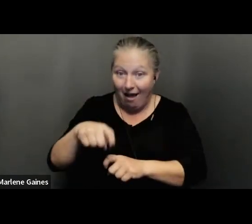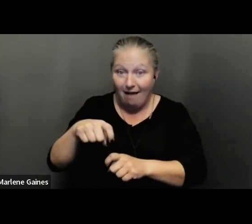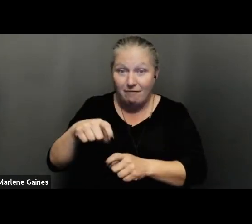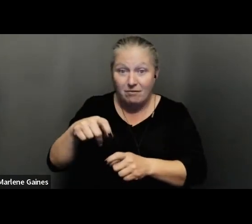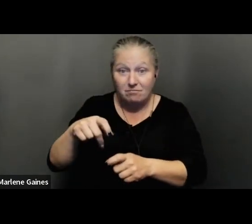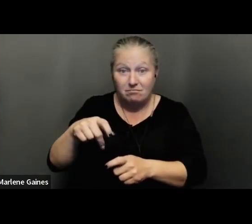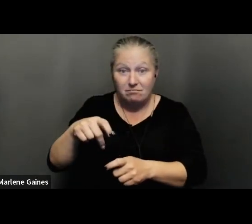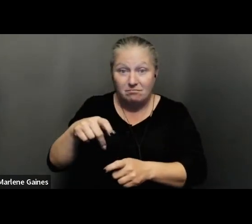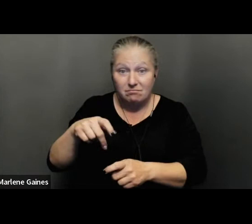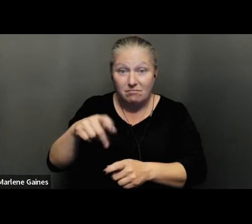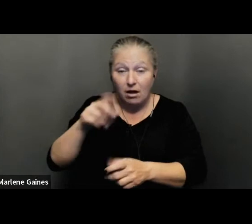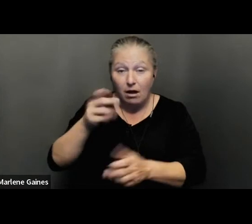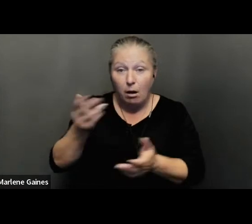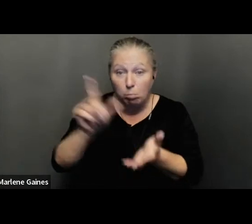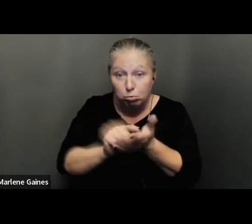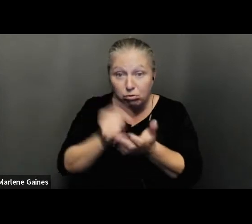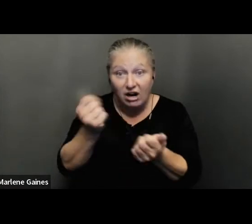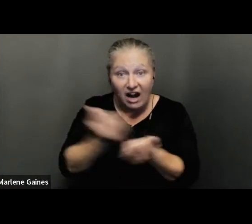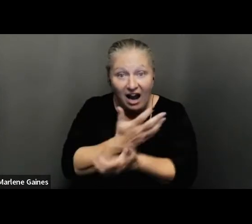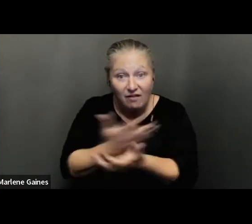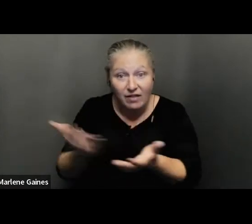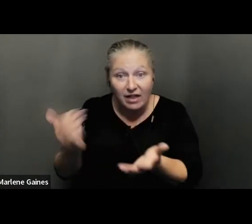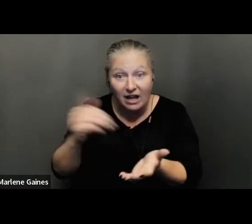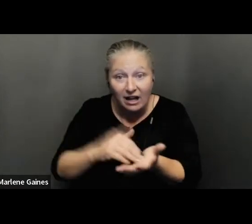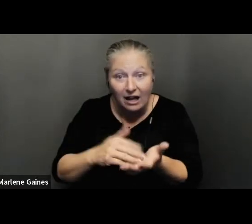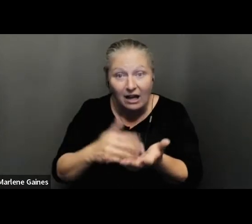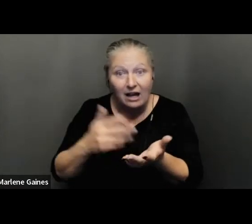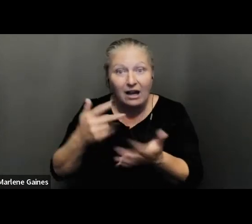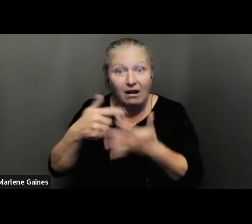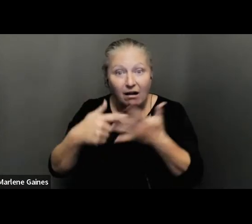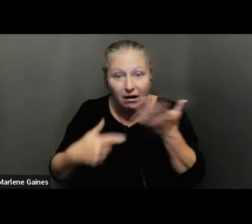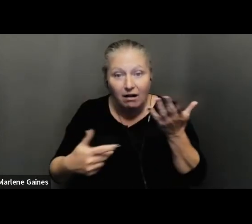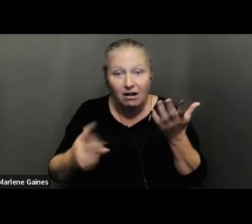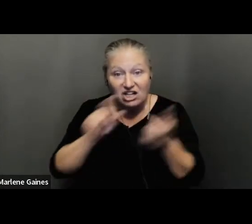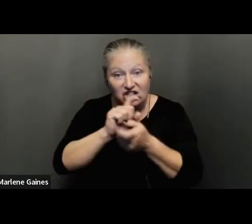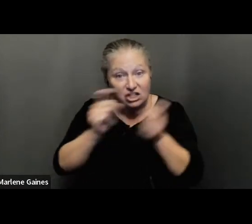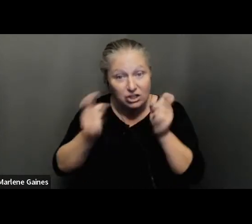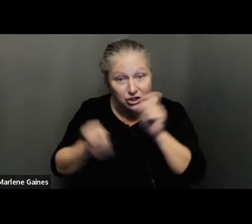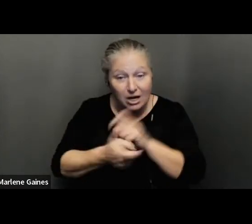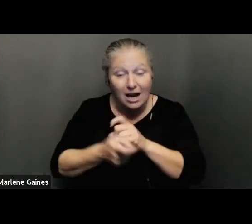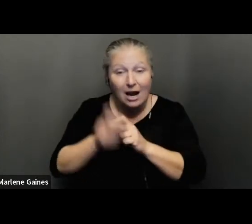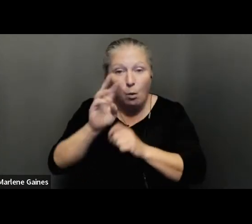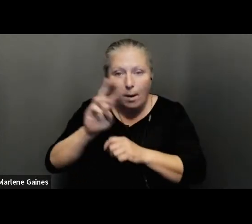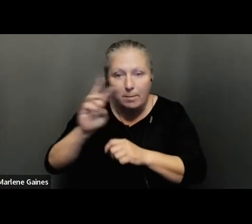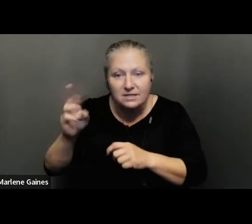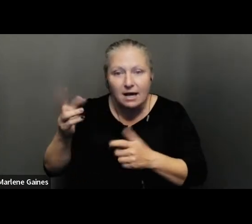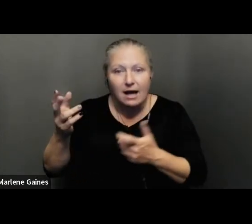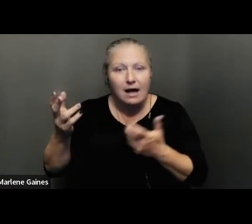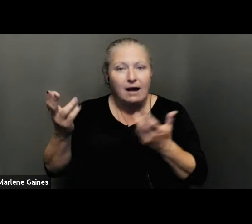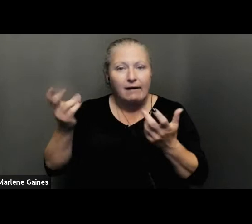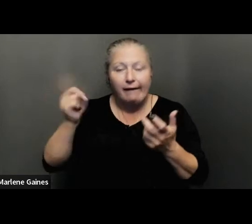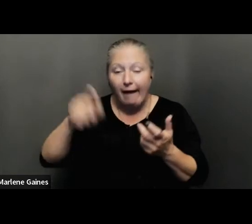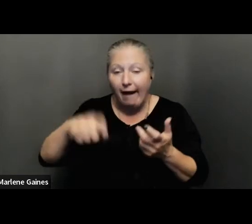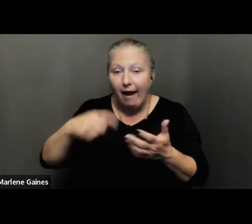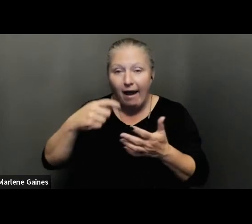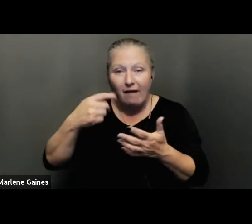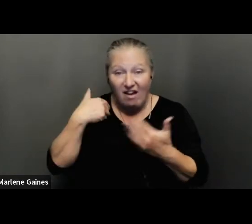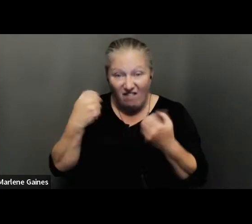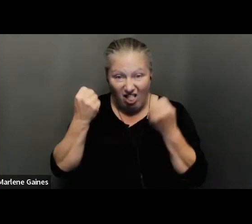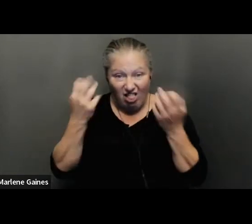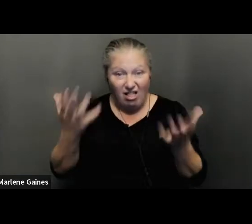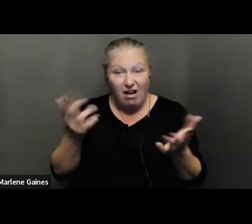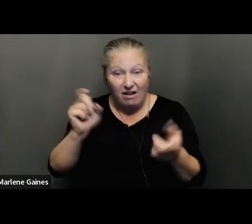to reprint everything, and do we have to change the website, and do we have to, is there a lot of